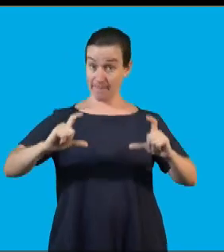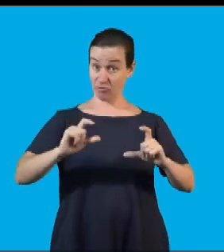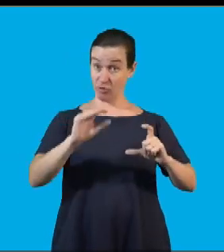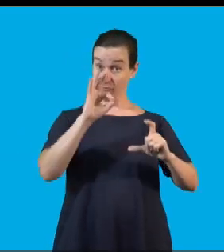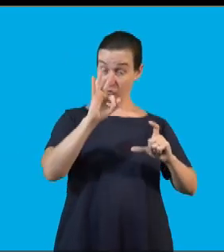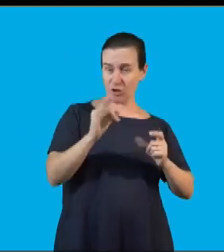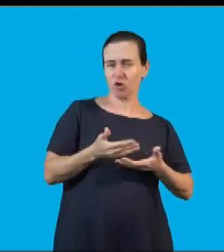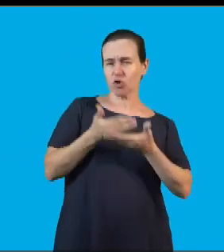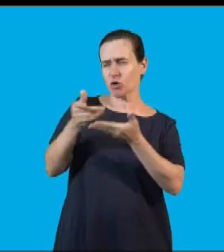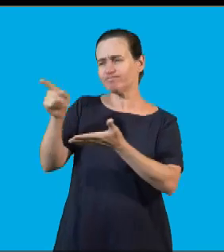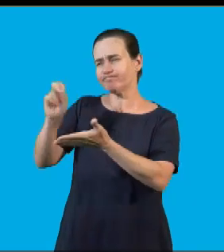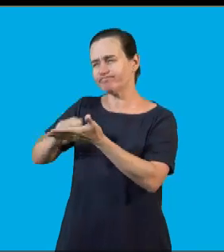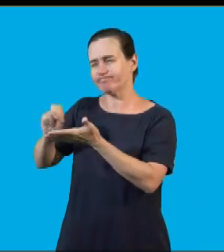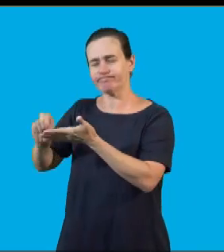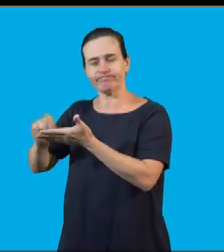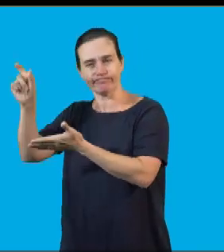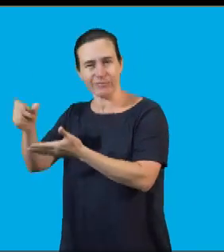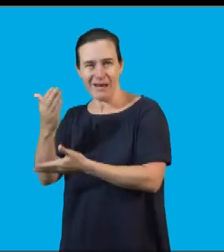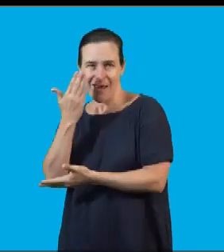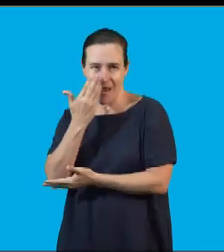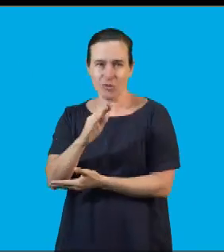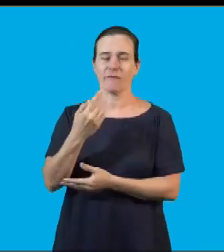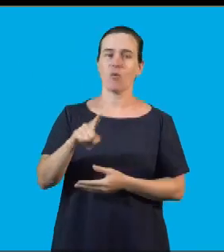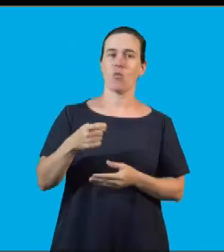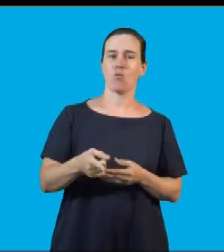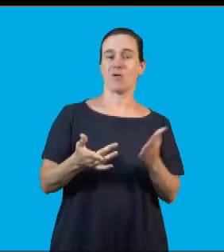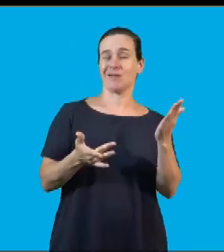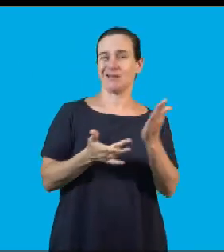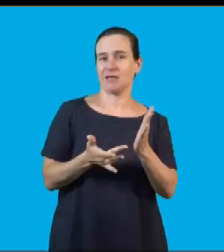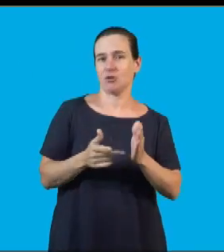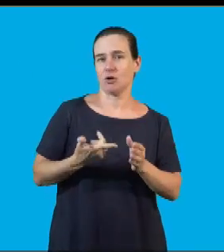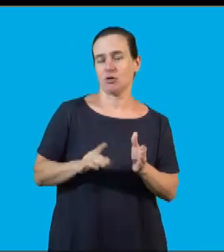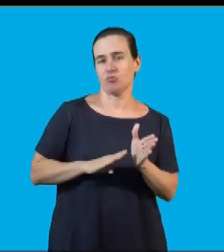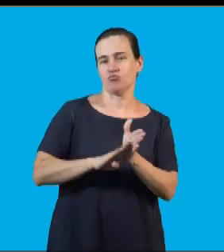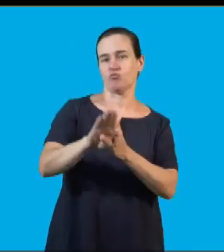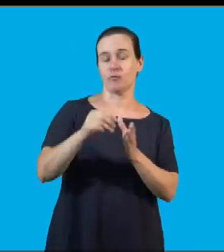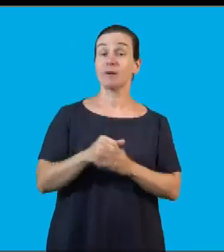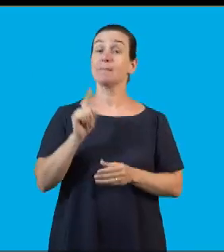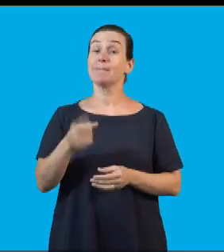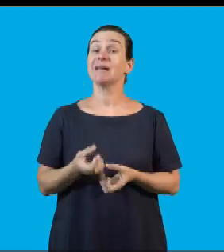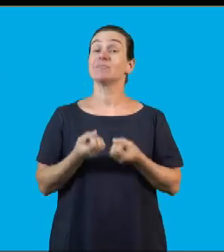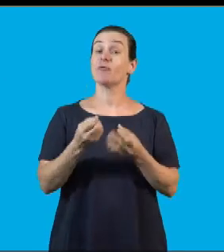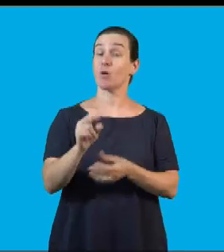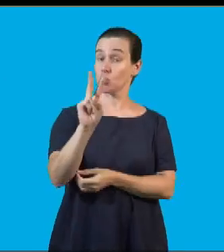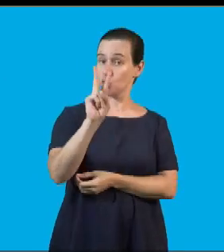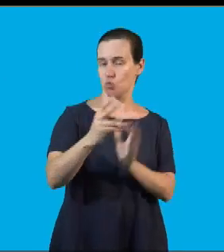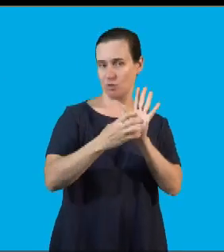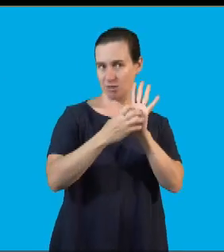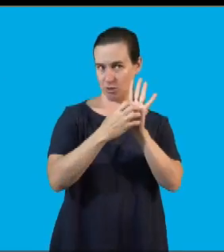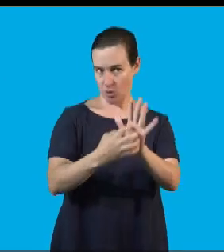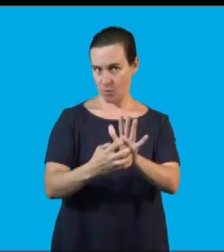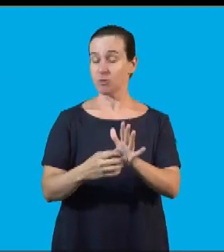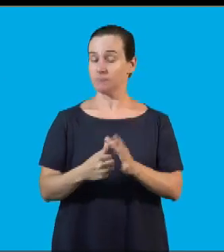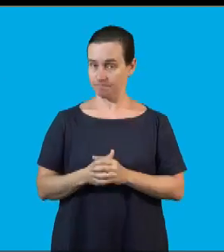attitude towards technology in healthcare. And you must also provide 2 examples of diction. So diction is word